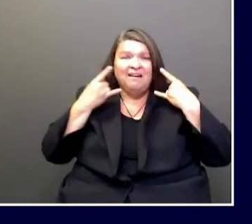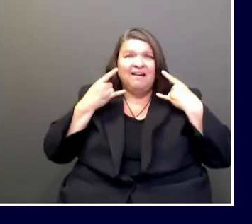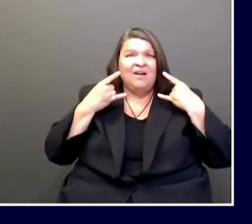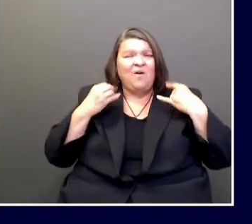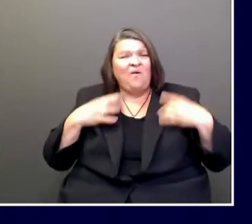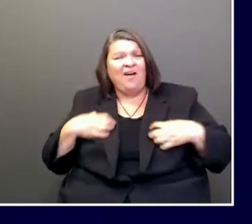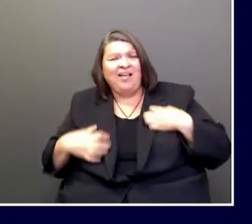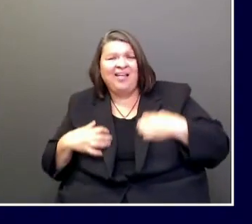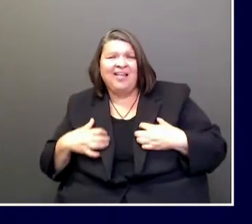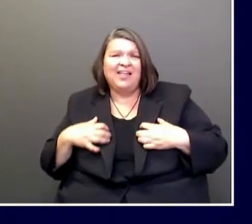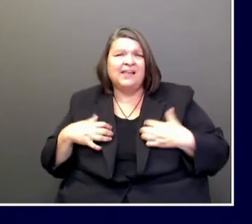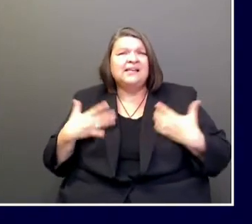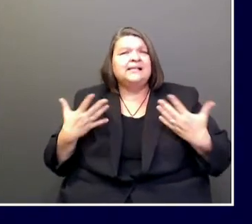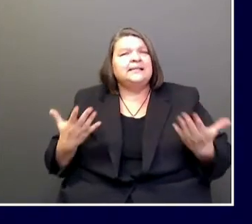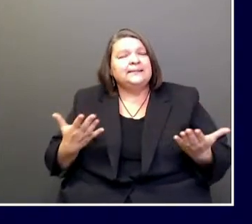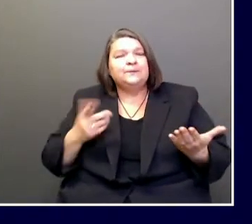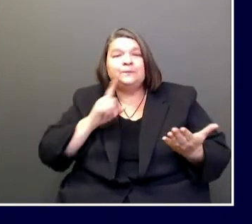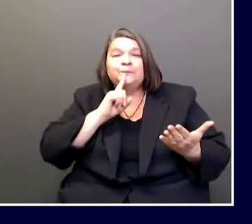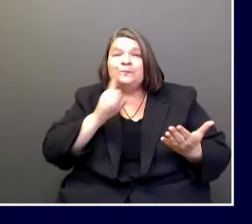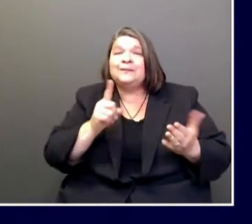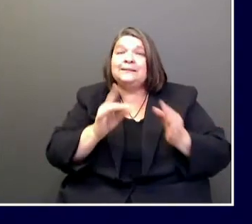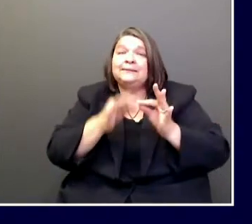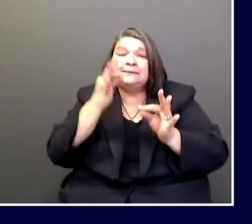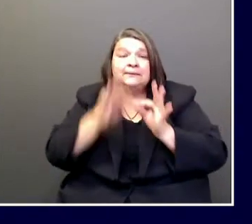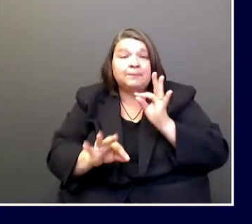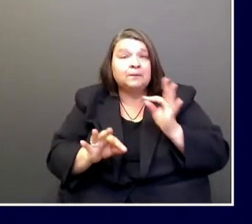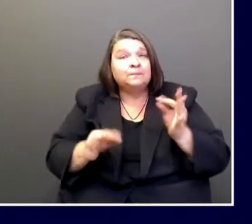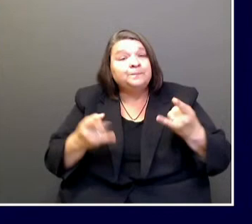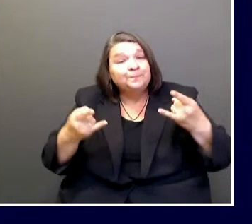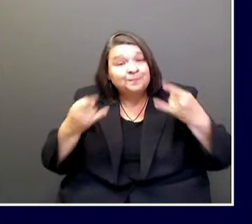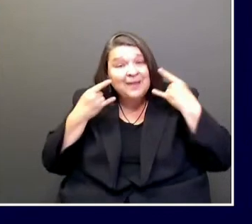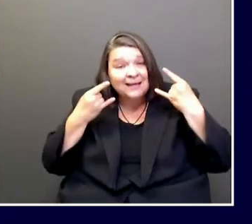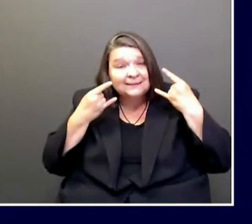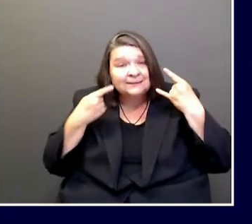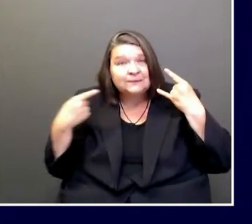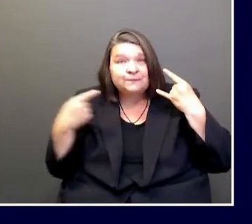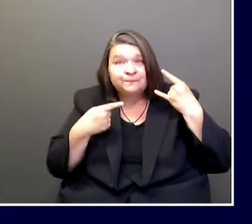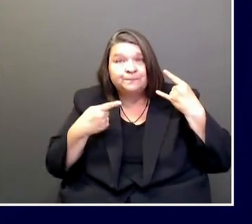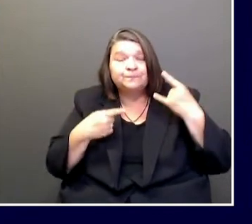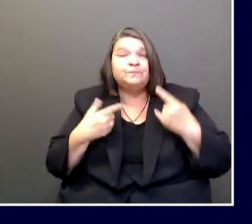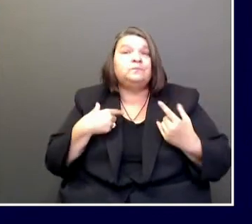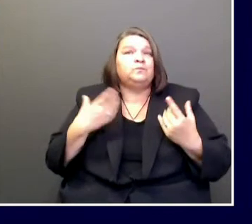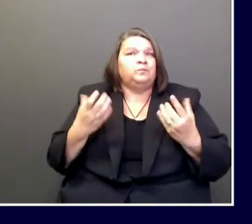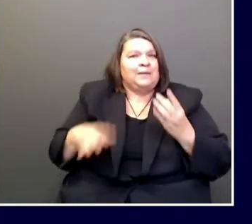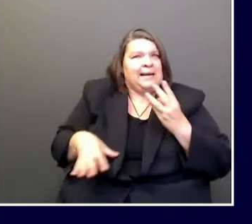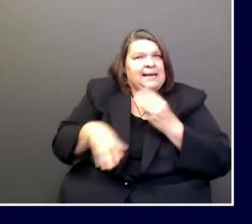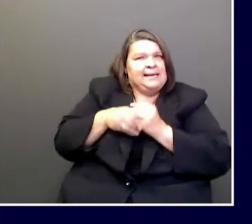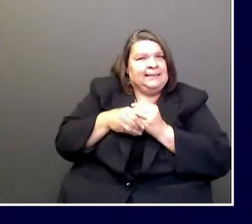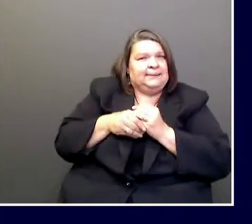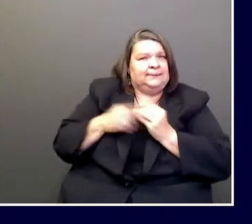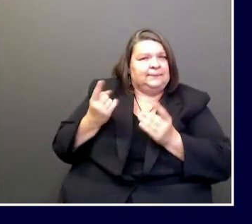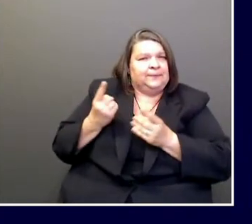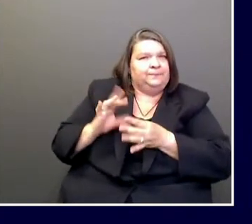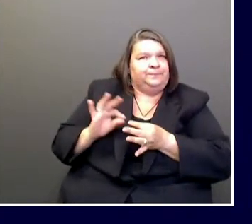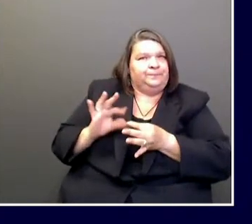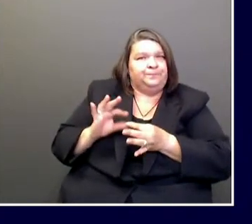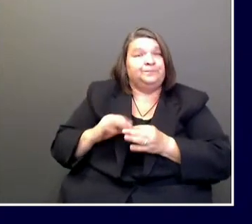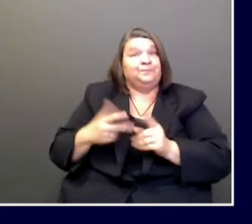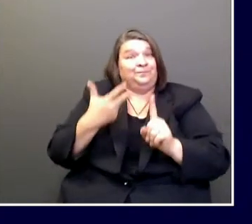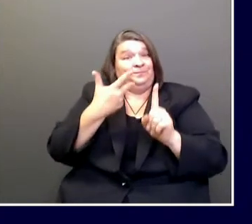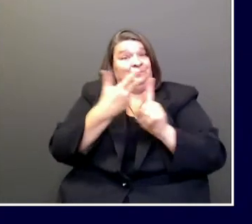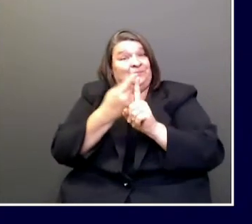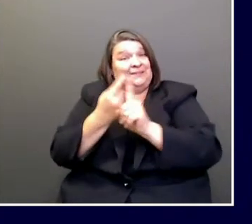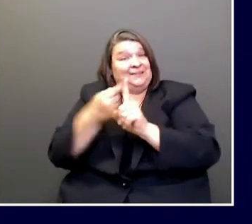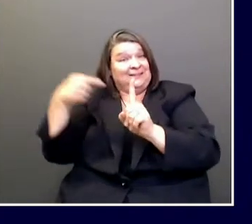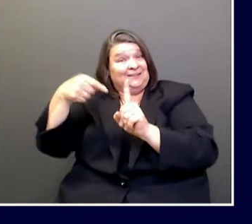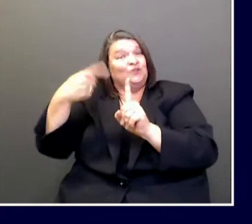vaccine. Patty, just to build on that one more step, the vaccines work. And I don't want